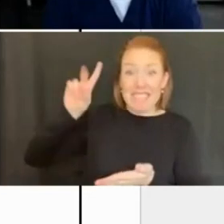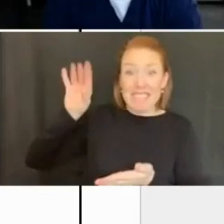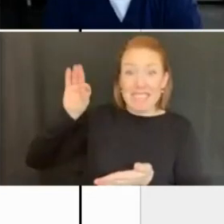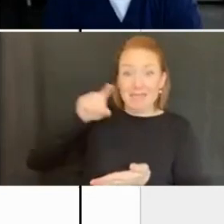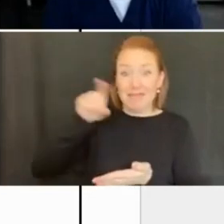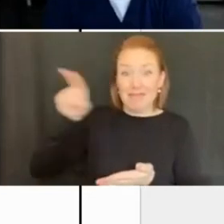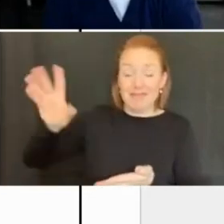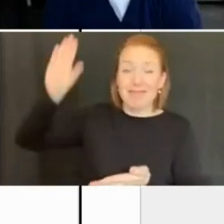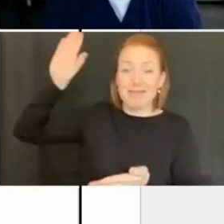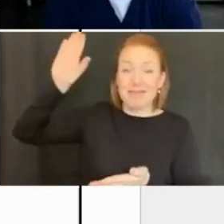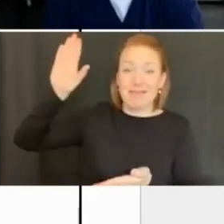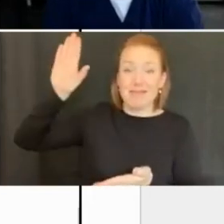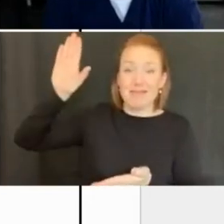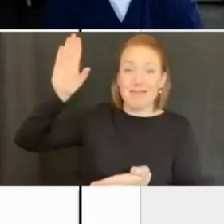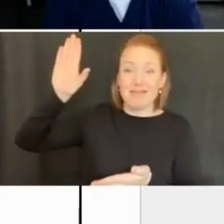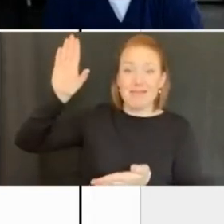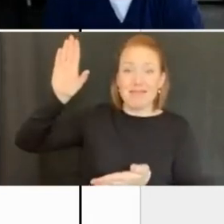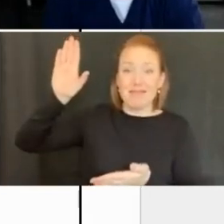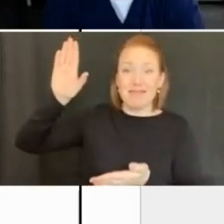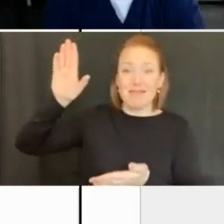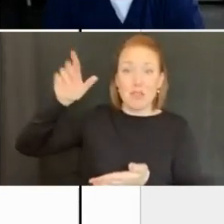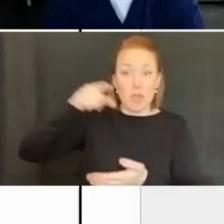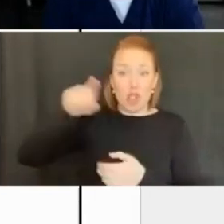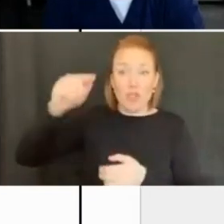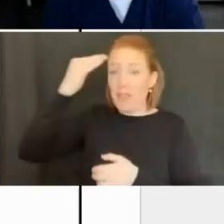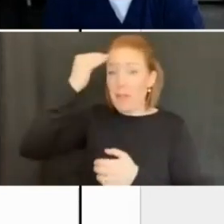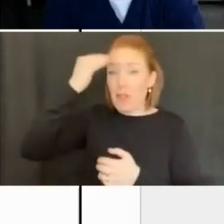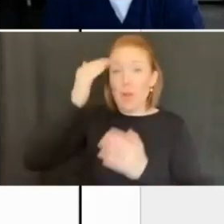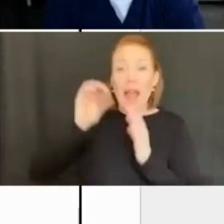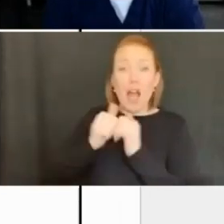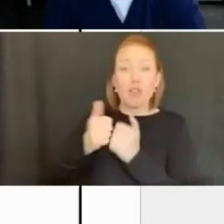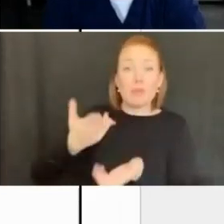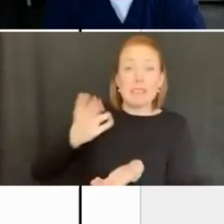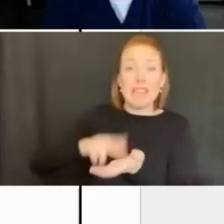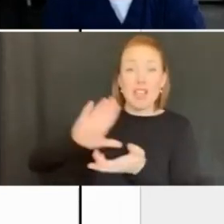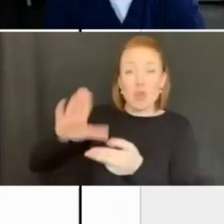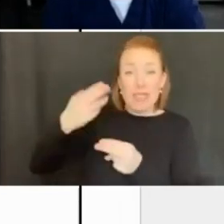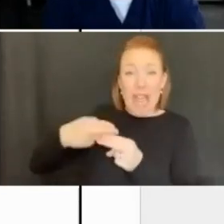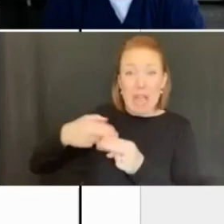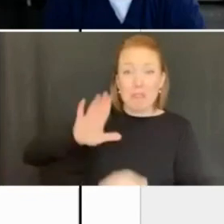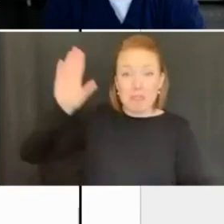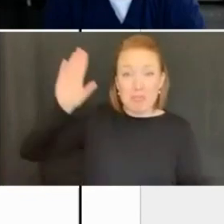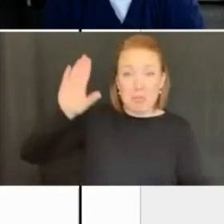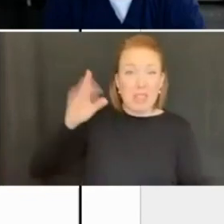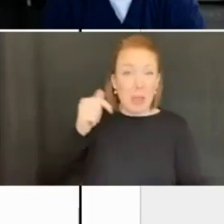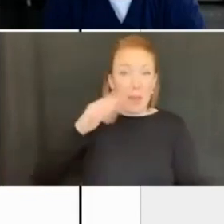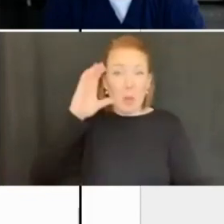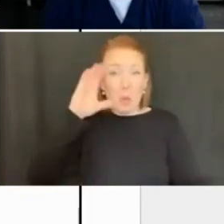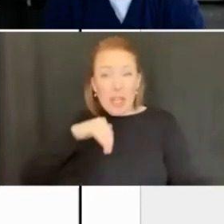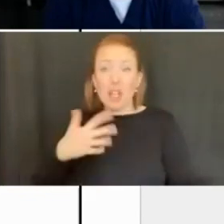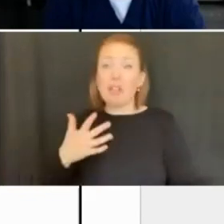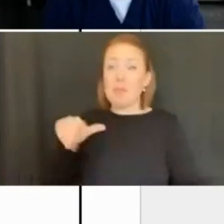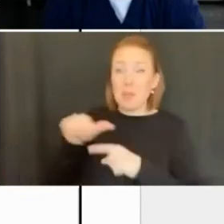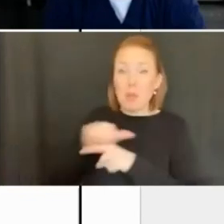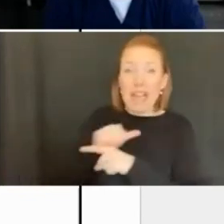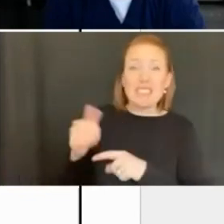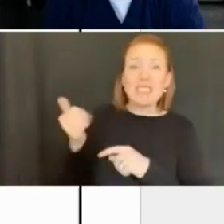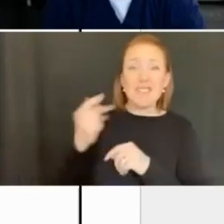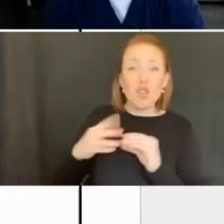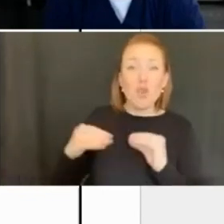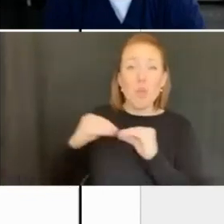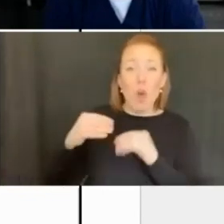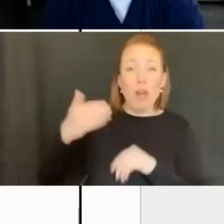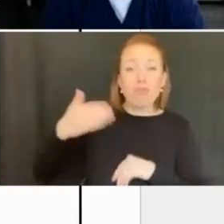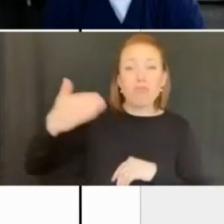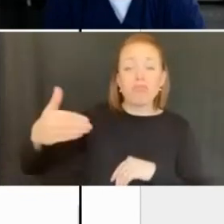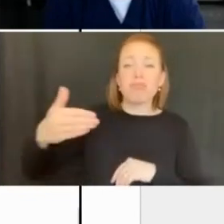name? And were you familiar with doing that? Was it kind of weird to do it? You want to practice it a few more times? Tell me in the chat. I'd